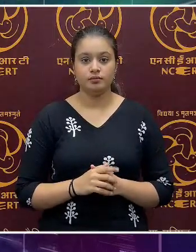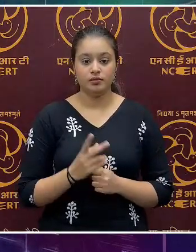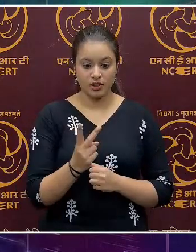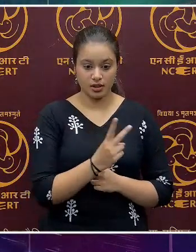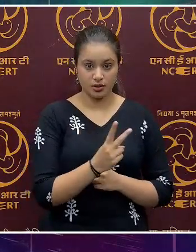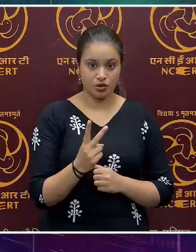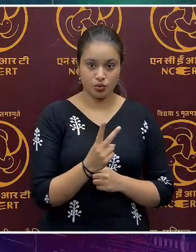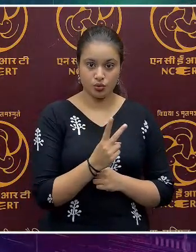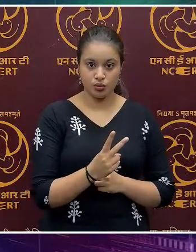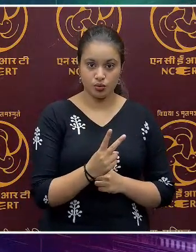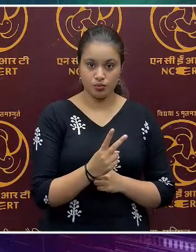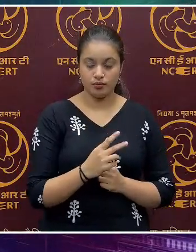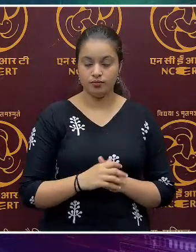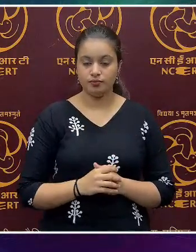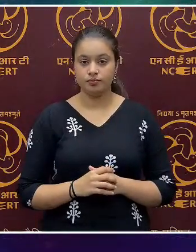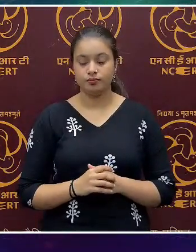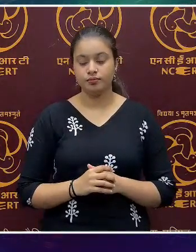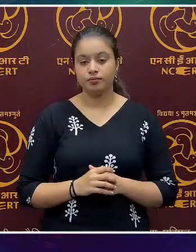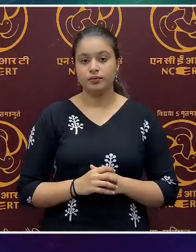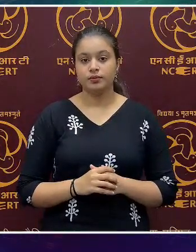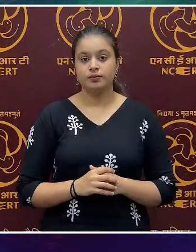number.